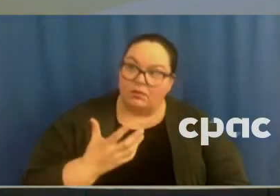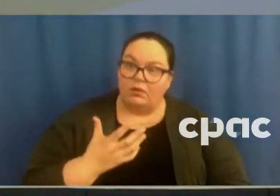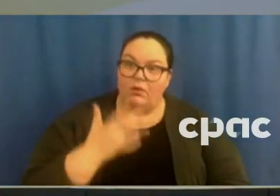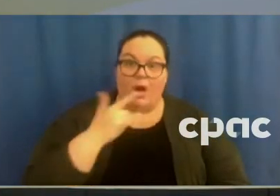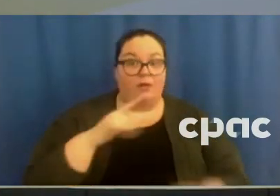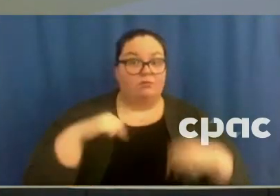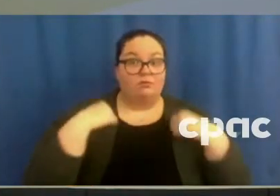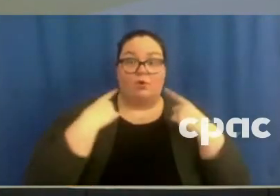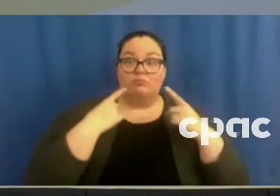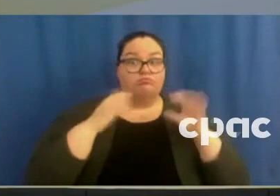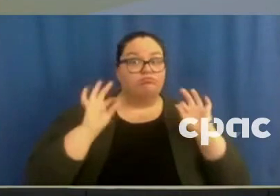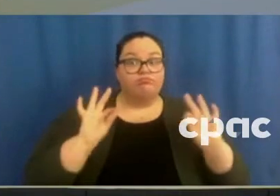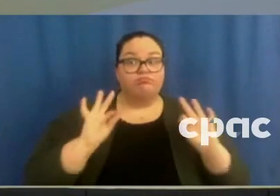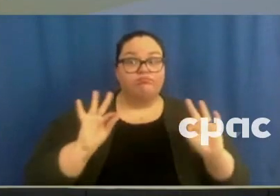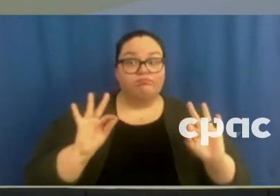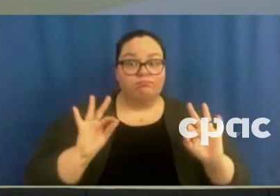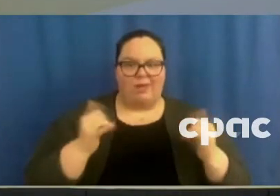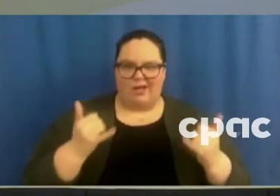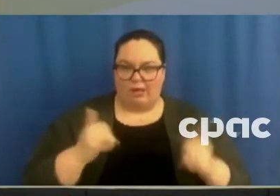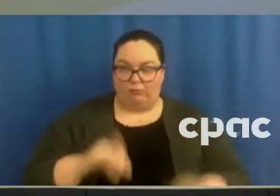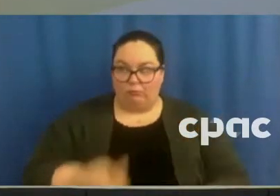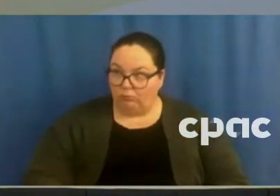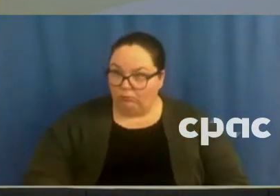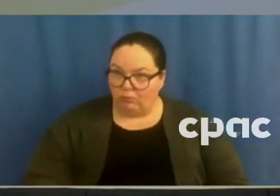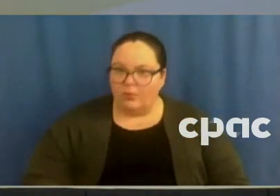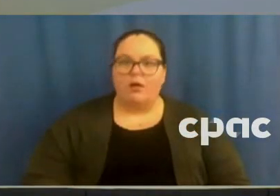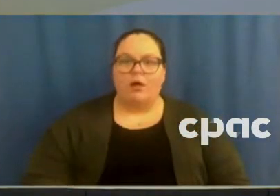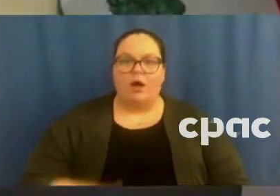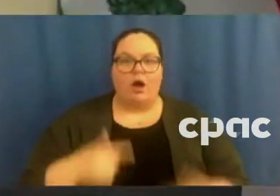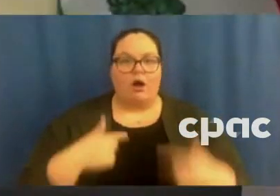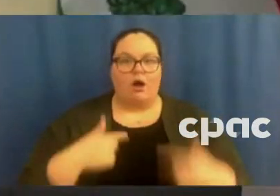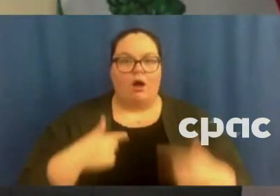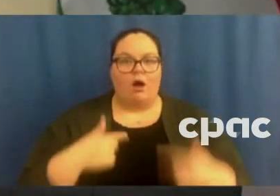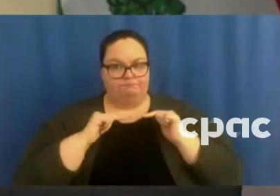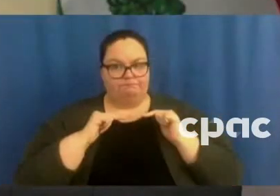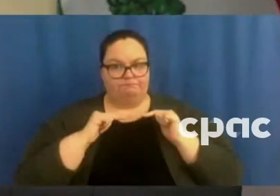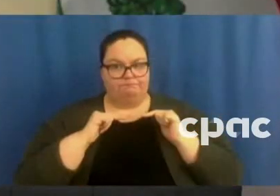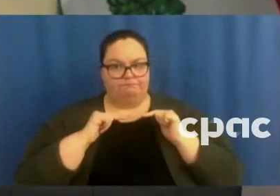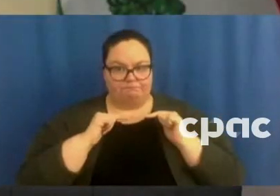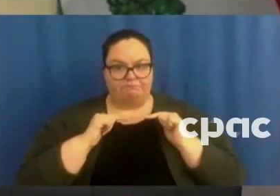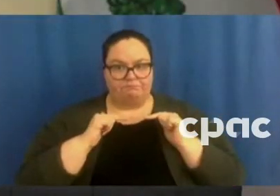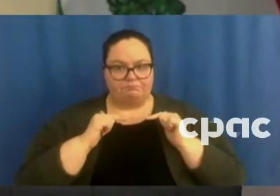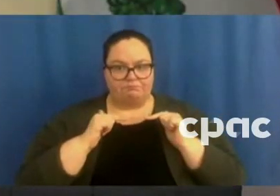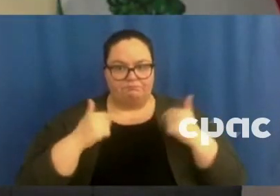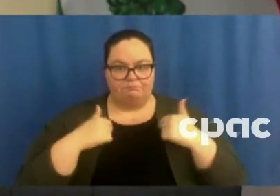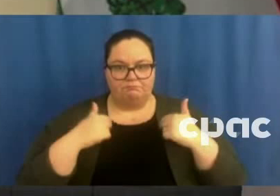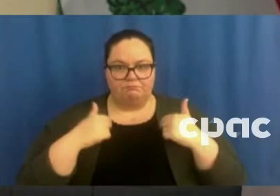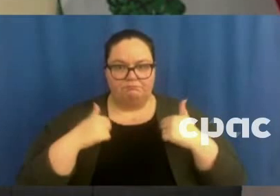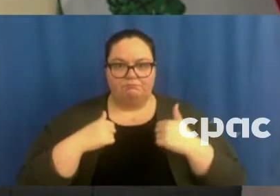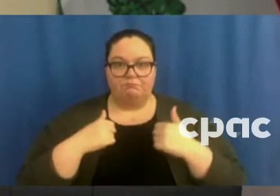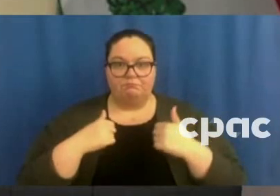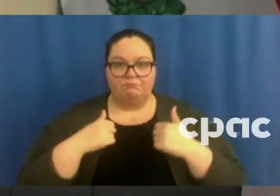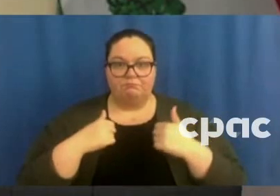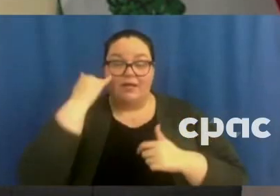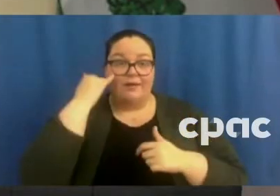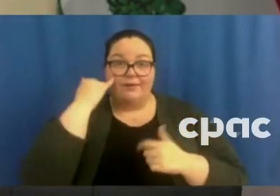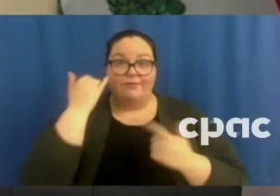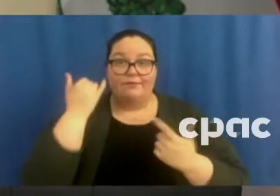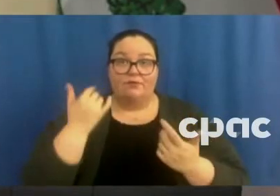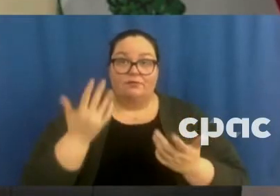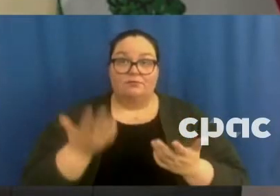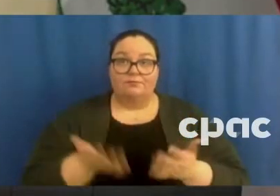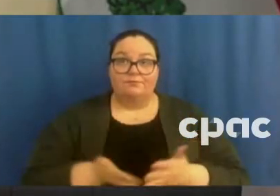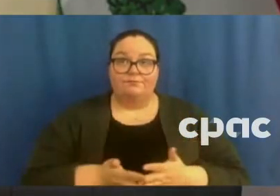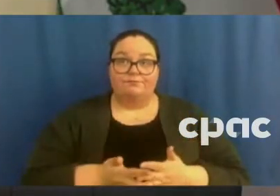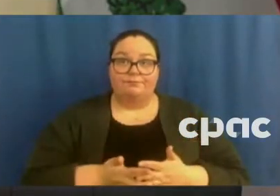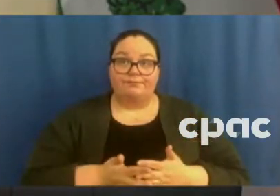been generally. Well, I'll take the first part of that, Brett. I think it's anytime you face a